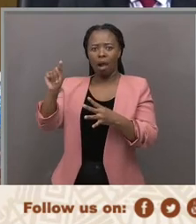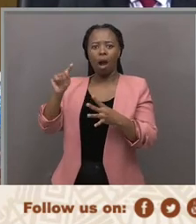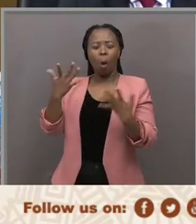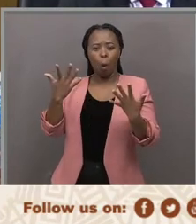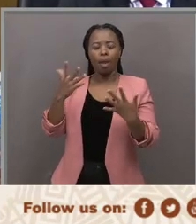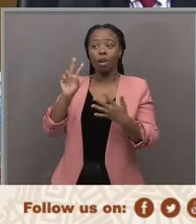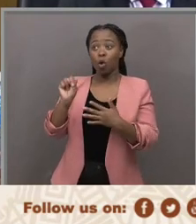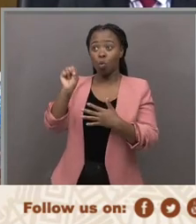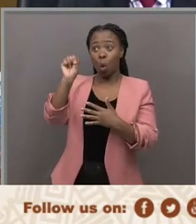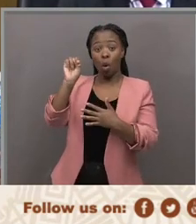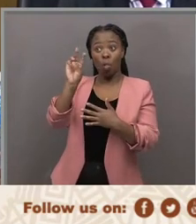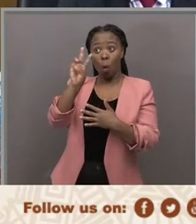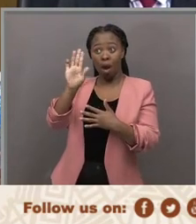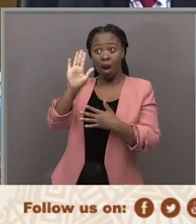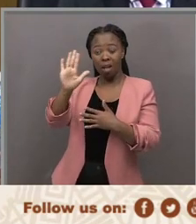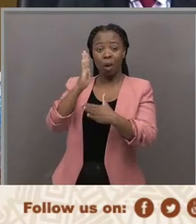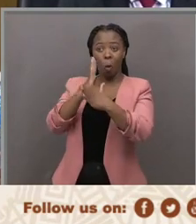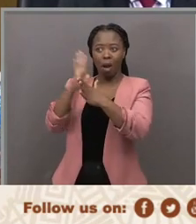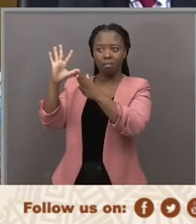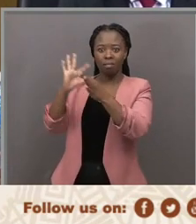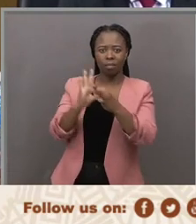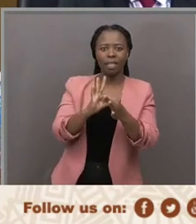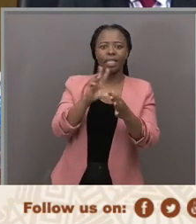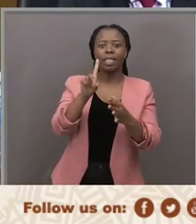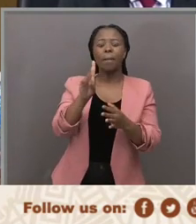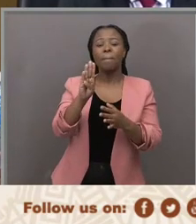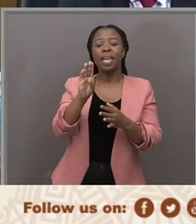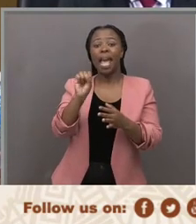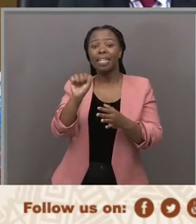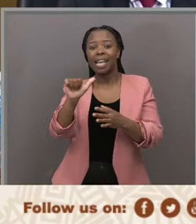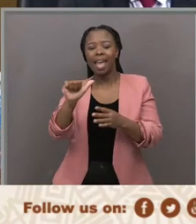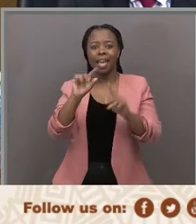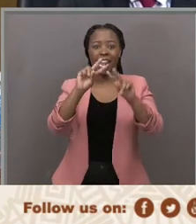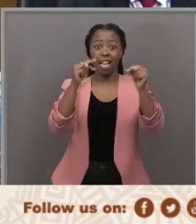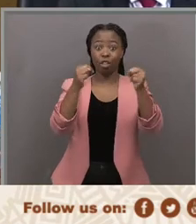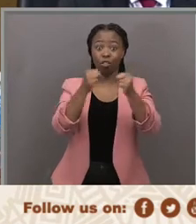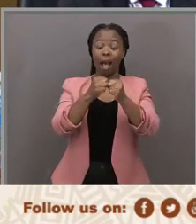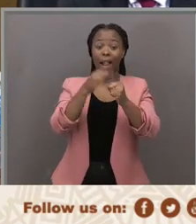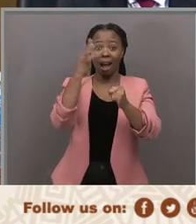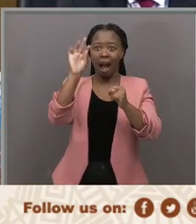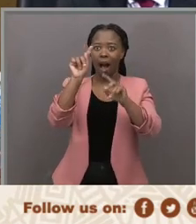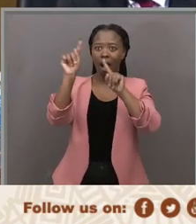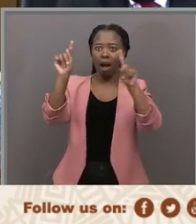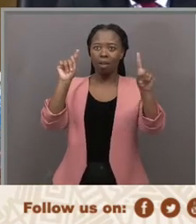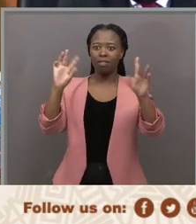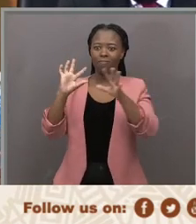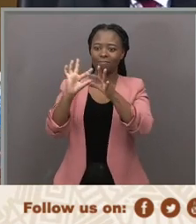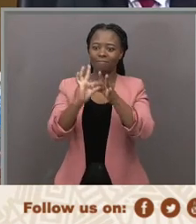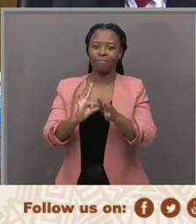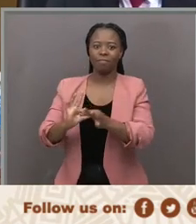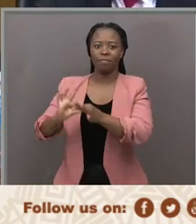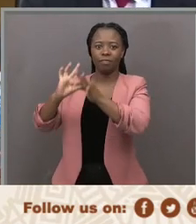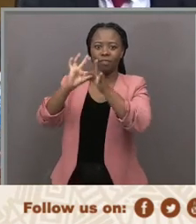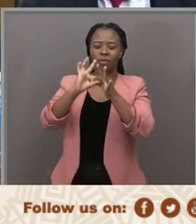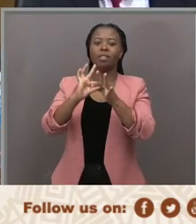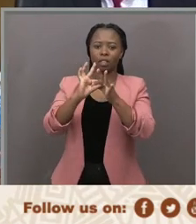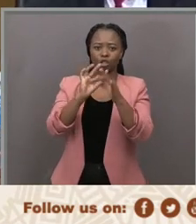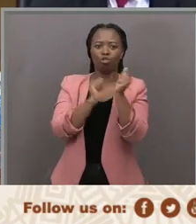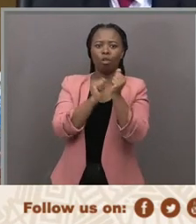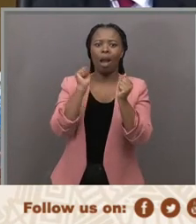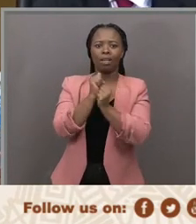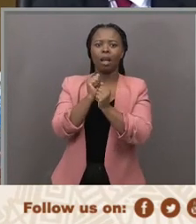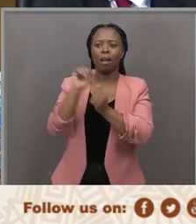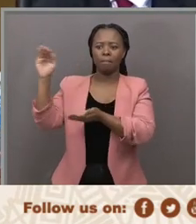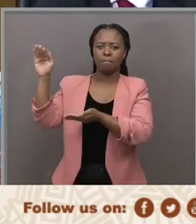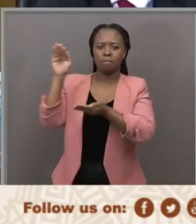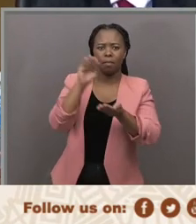northwest, working with the DBSA and national government, are unlocking the bulk infrastructure. You cannot have any development